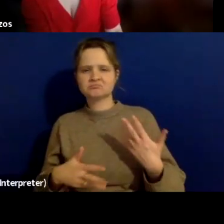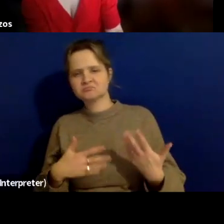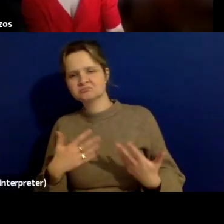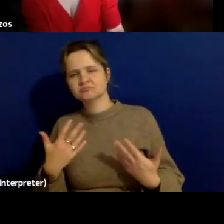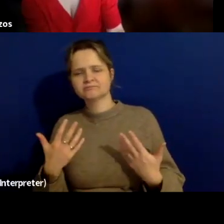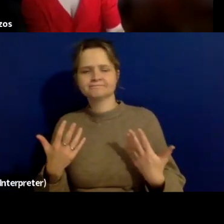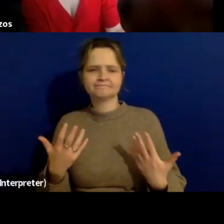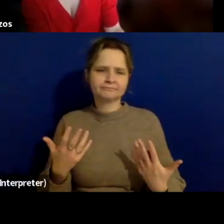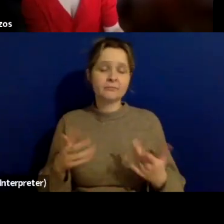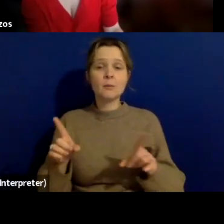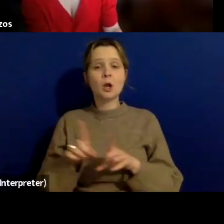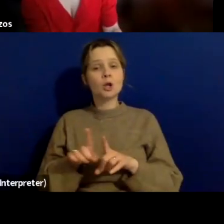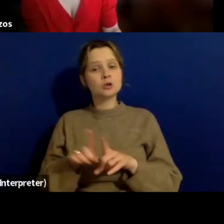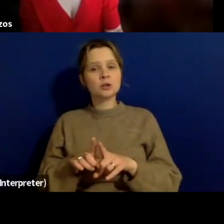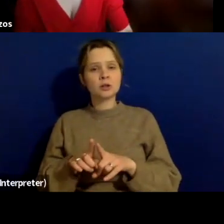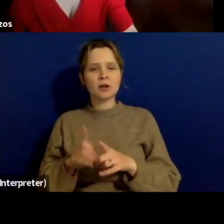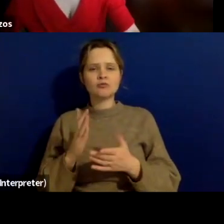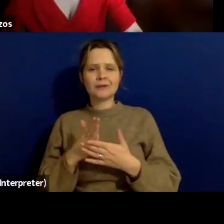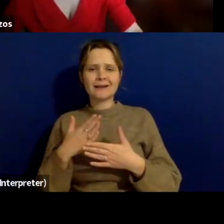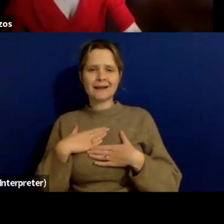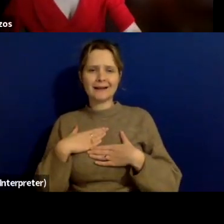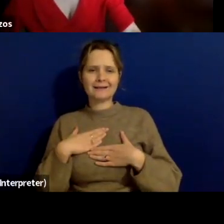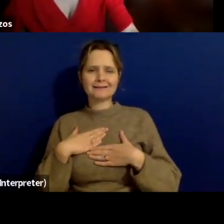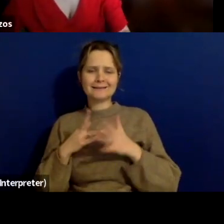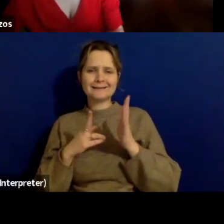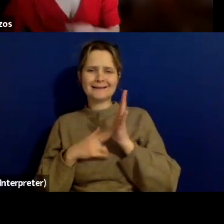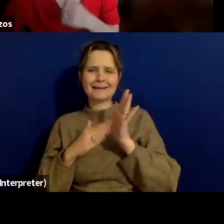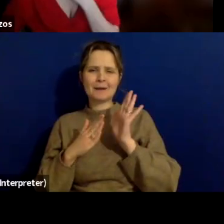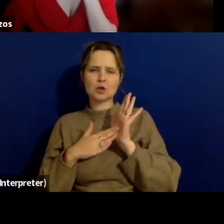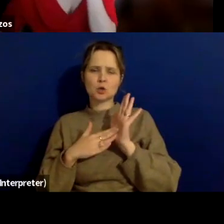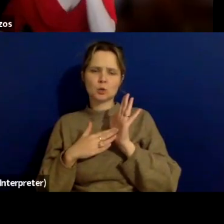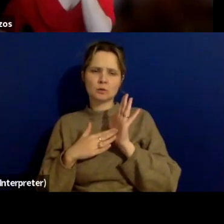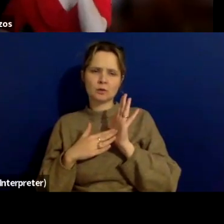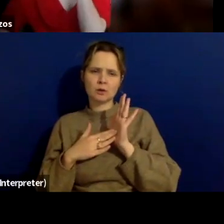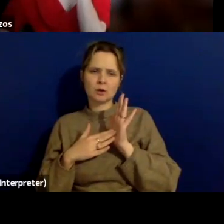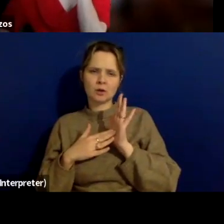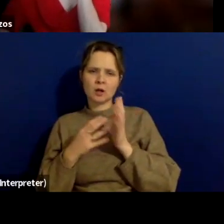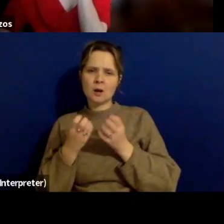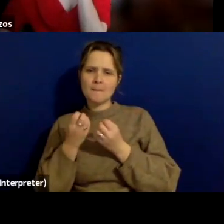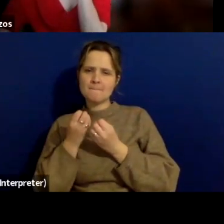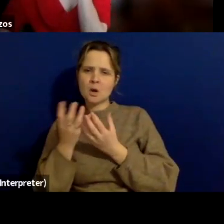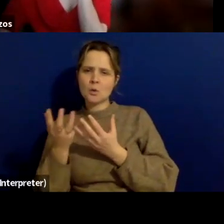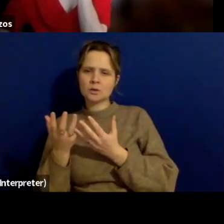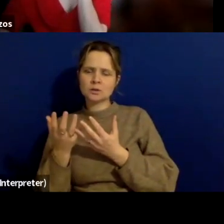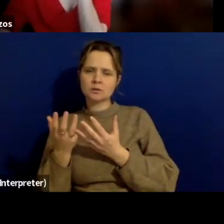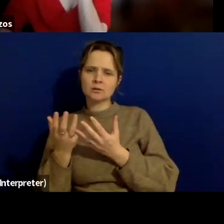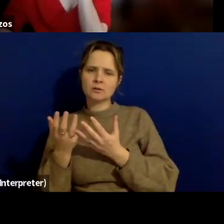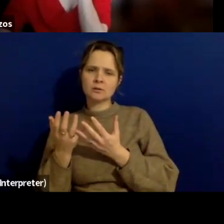But also I really like Niki Marangou, a poet that she also lived in Cyprus.